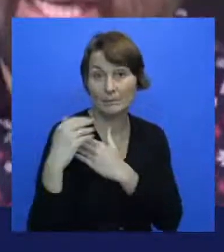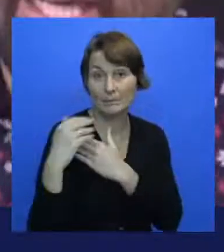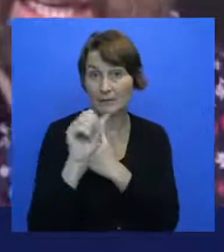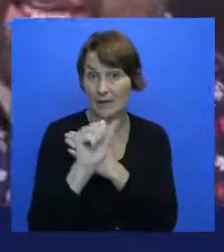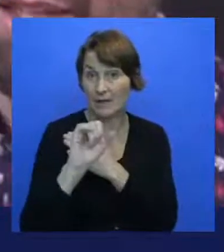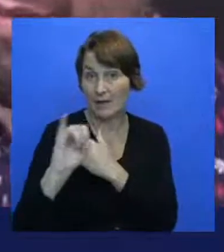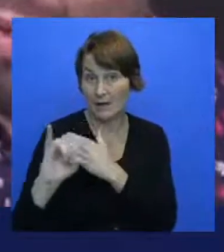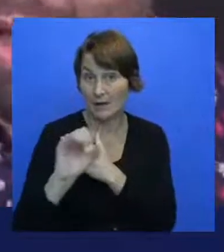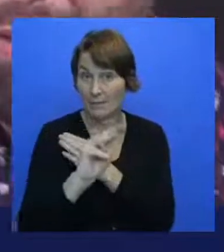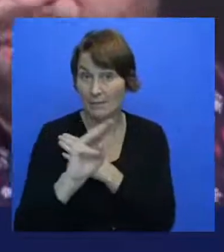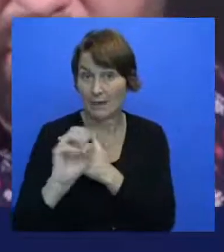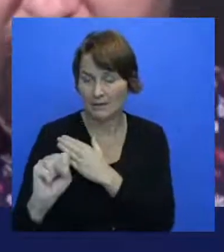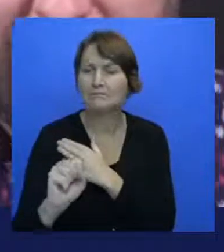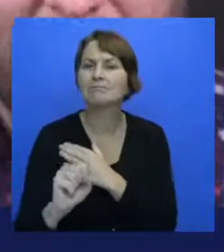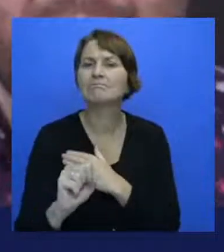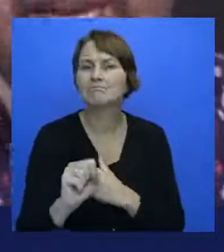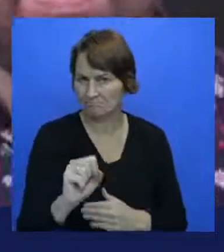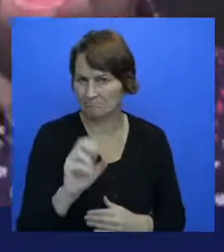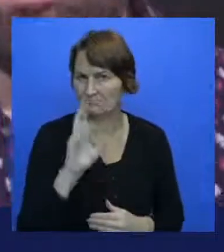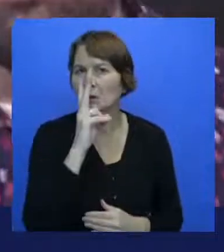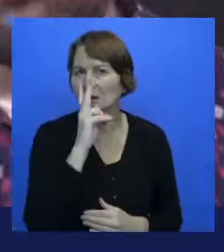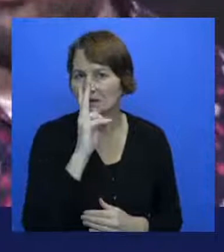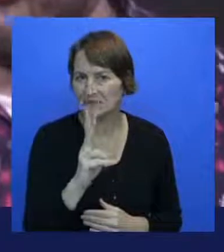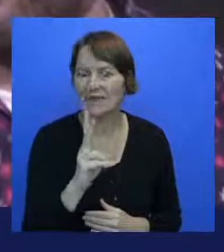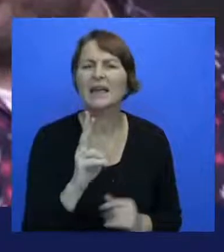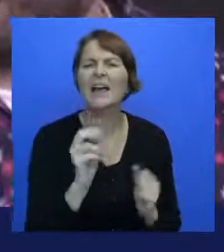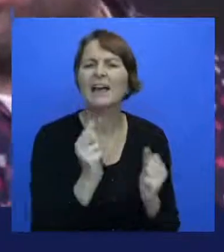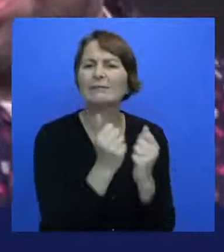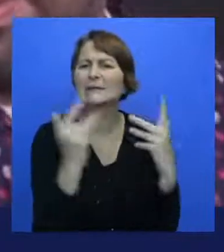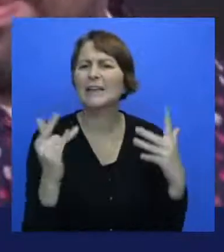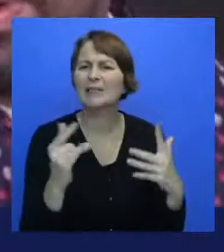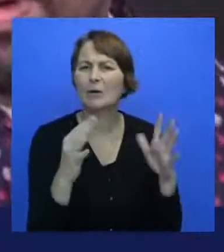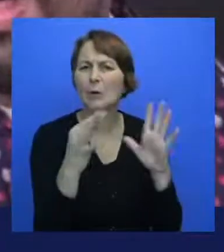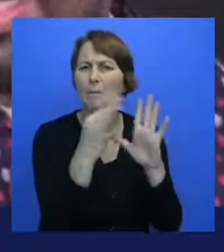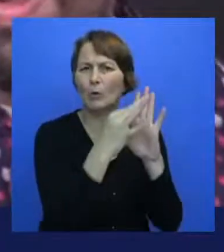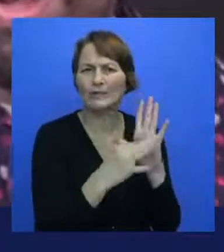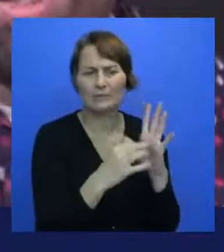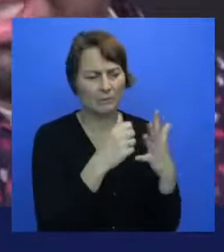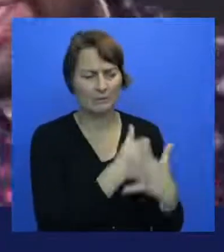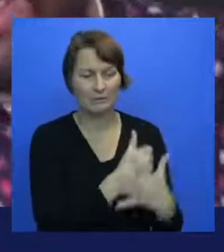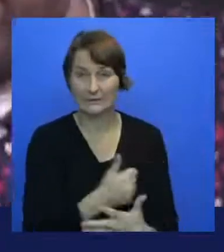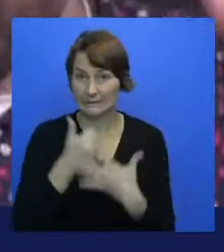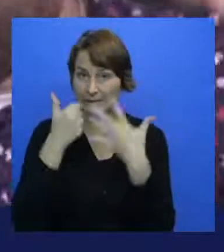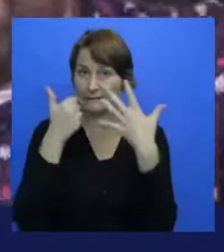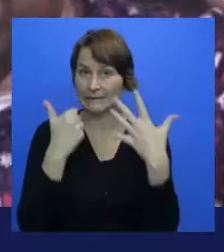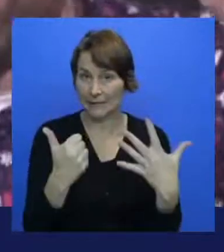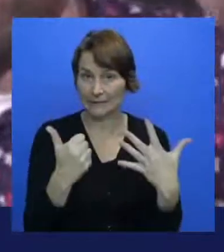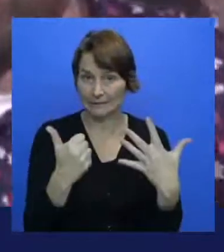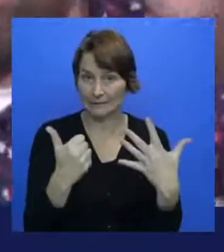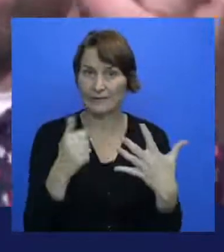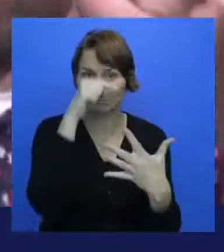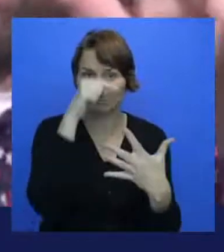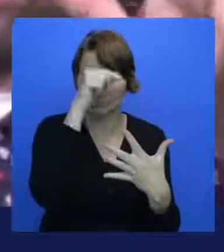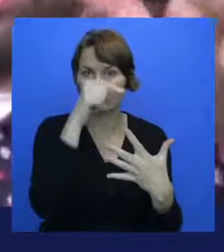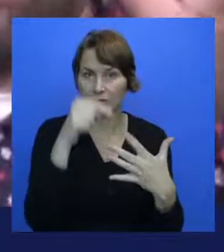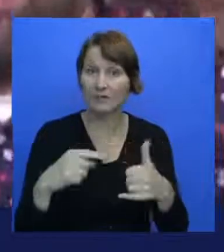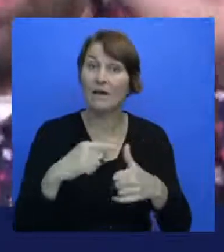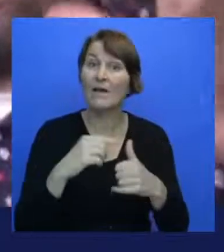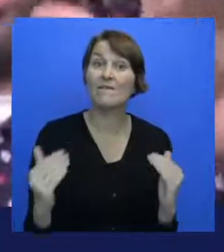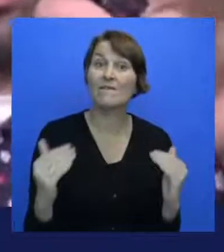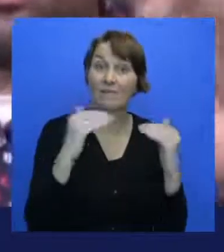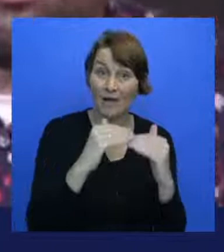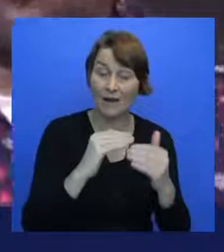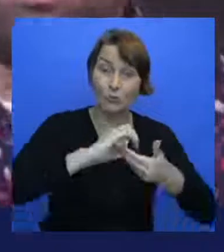You will see like we have responsible AI principles that are super important. They're 6. They include fairness, reliability and